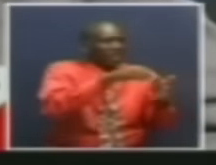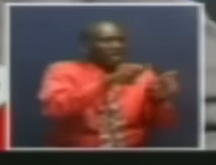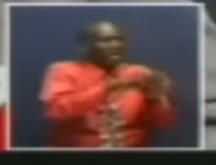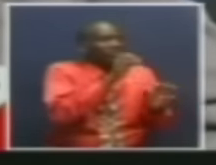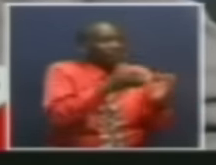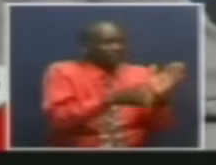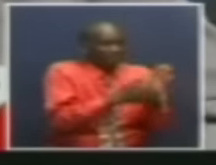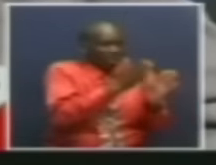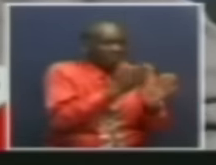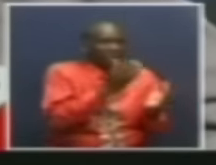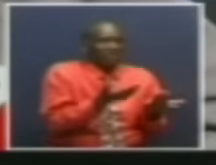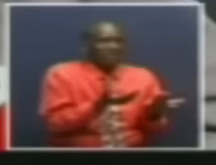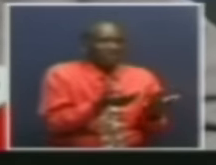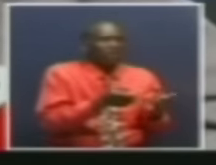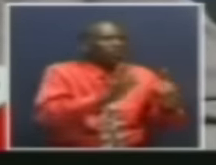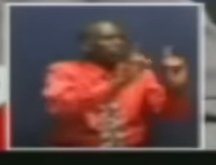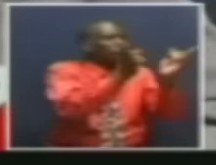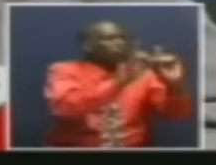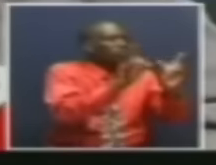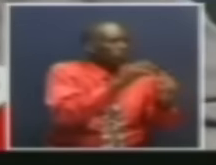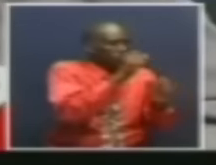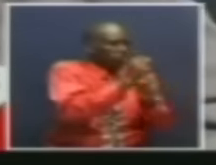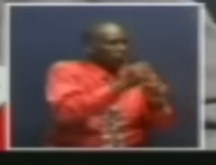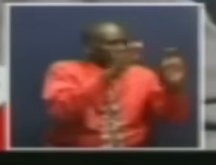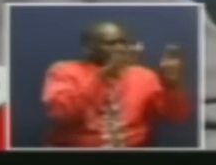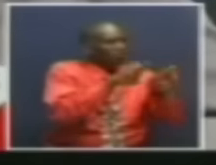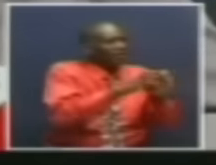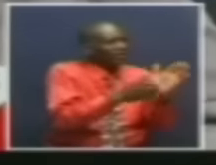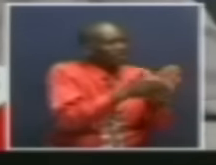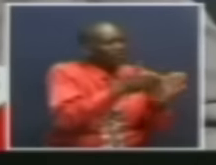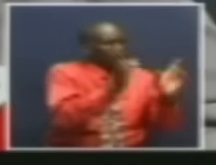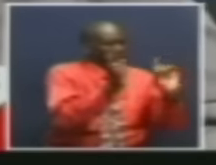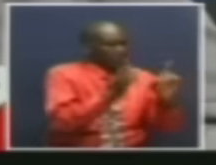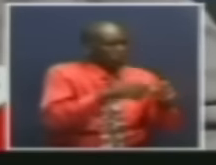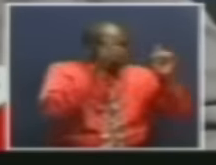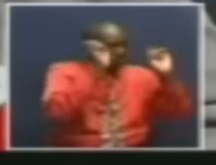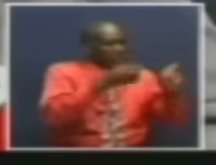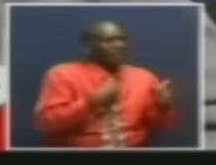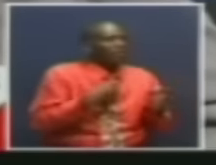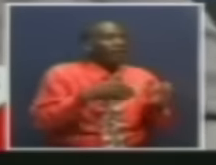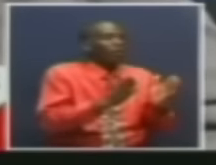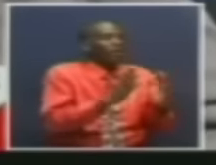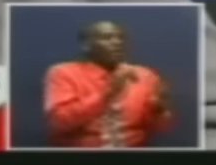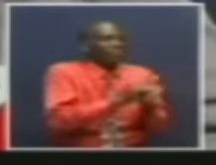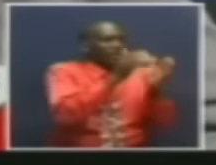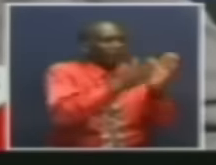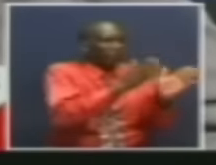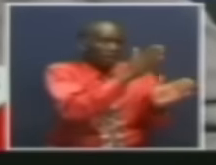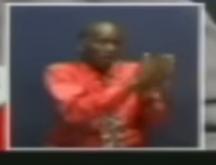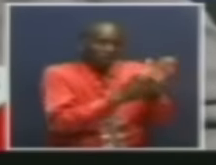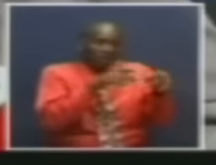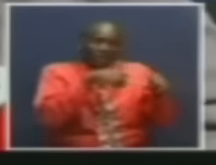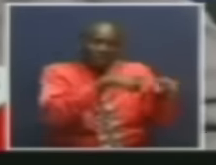emergency. We should not deal with issues as an emergency. There must be a way that somebody can organize